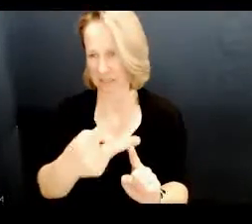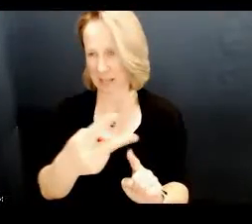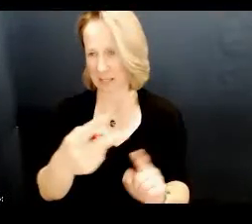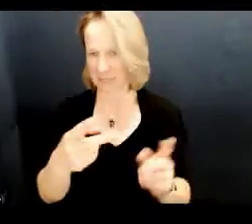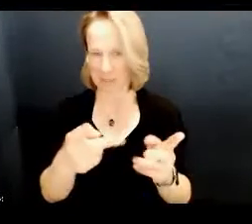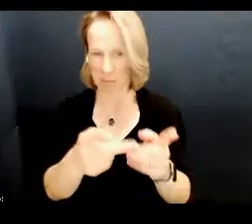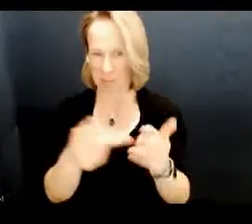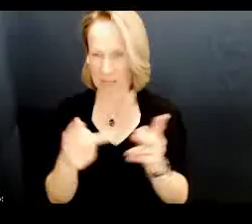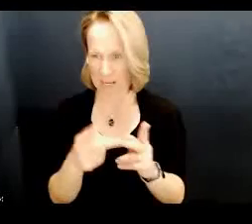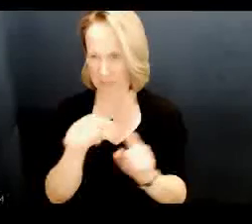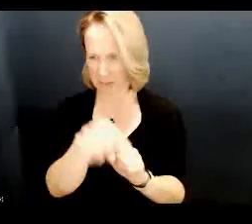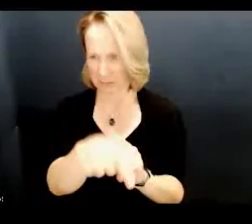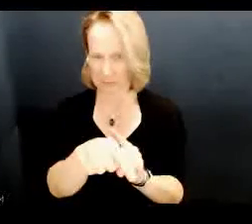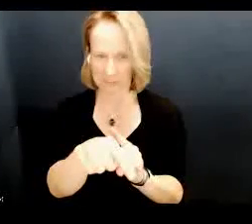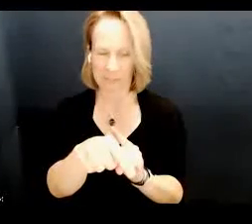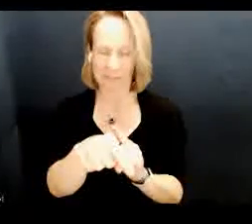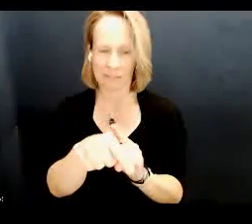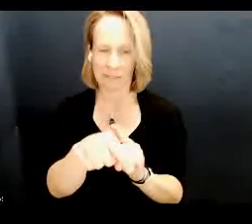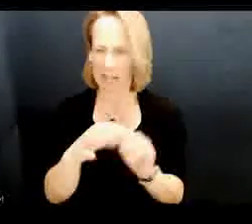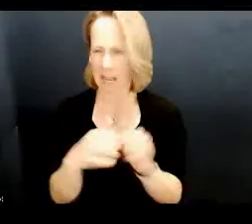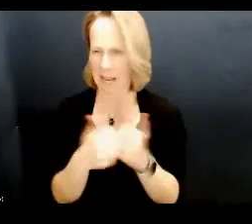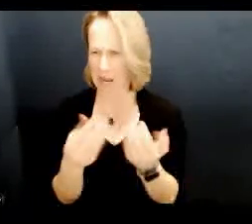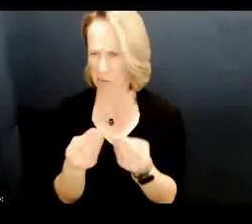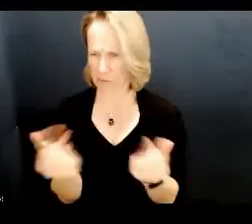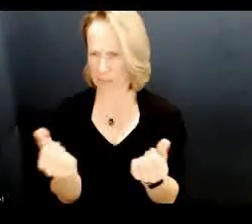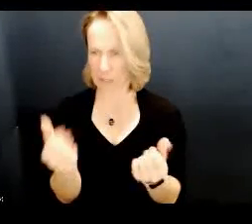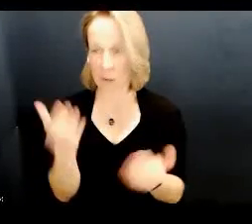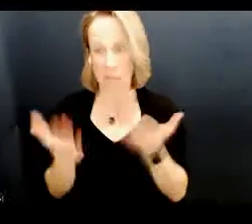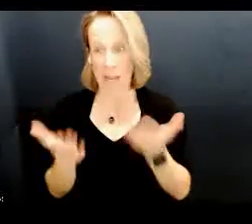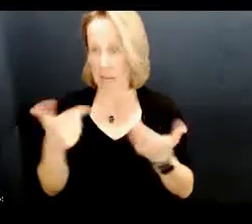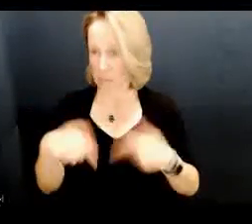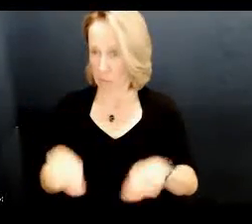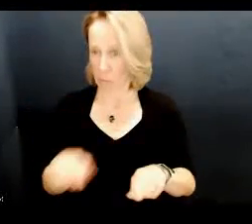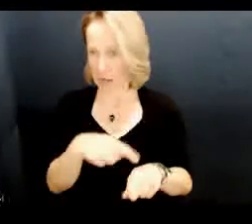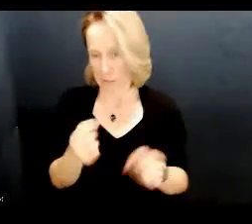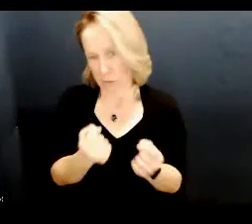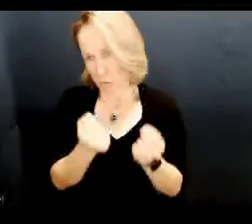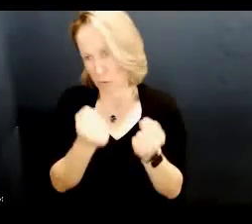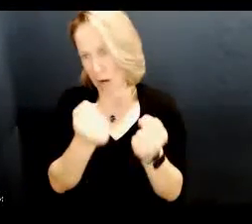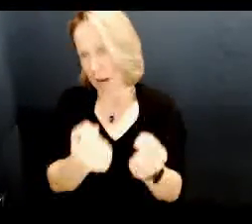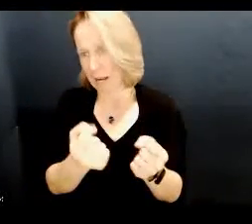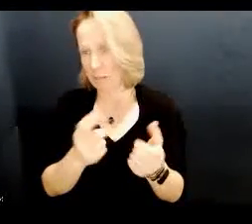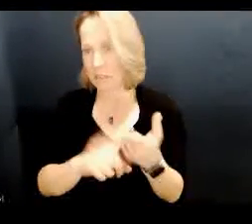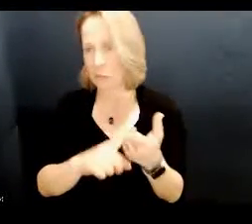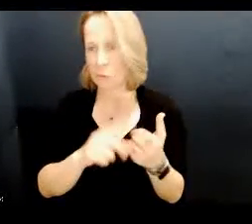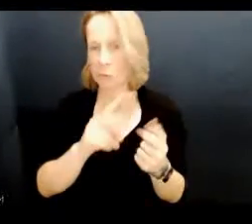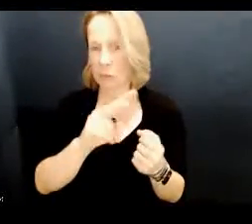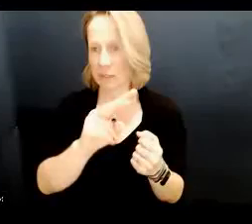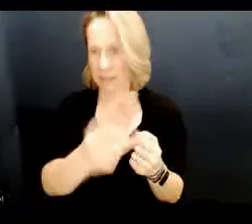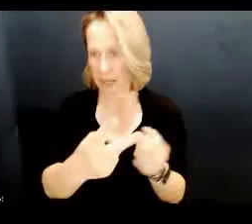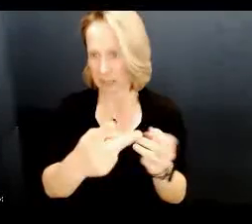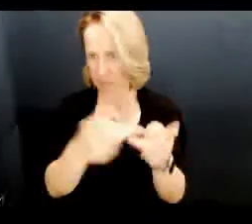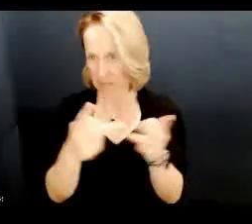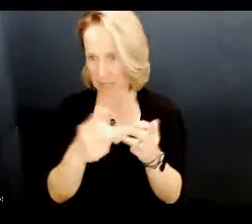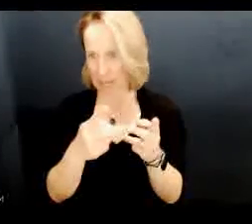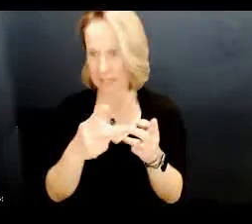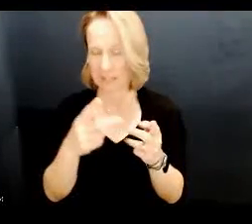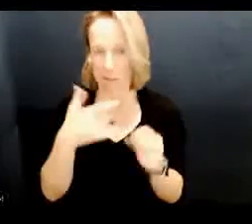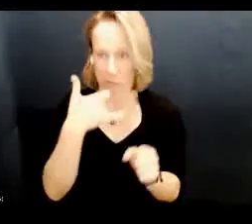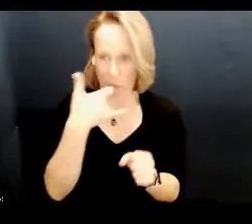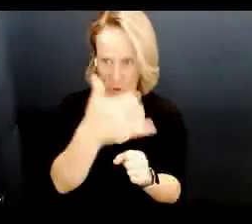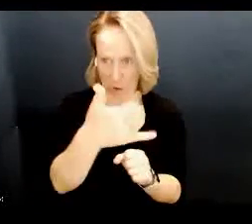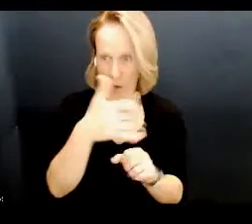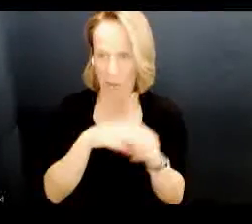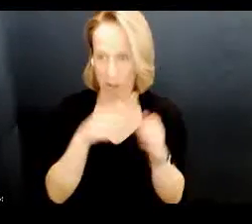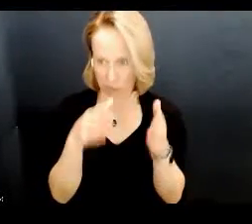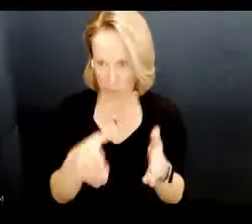maybe when they are in transport to the second facility, they give that second facility a call, and the second